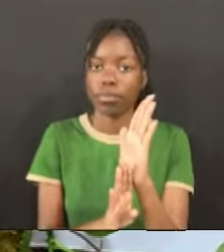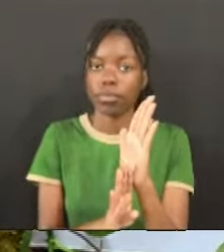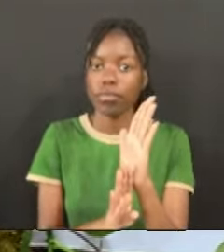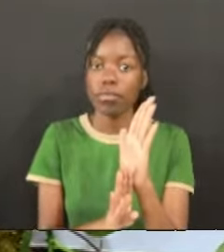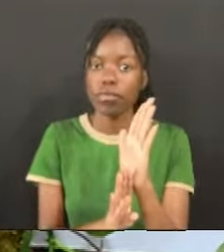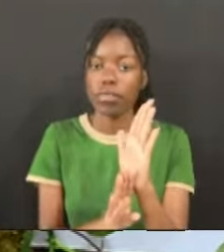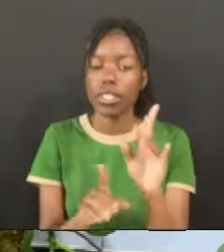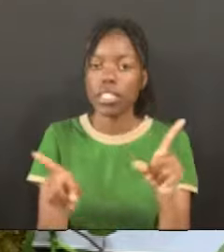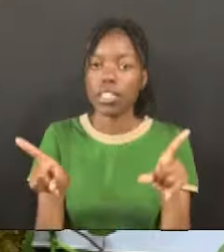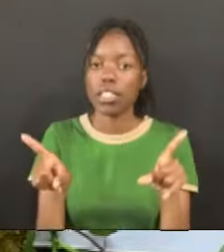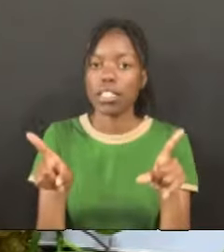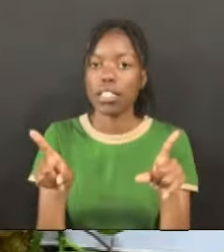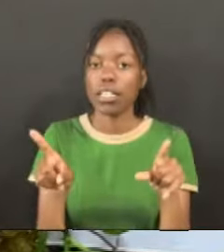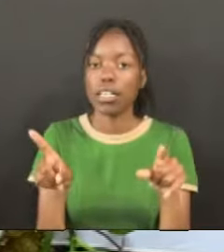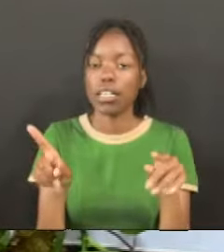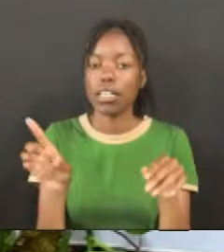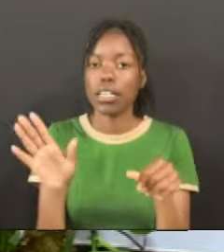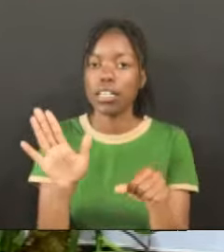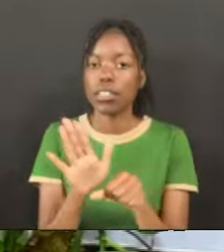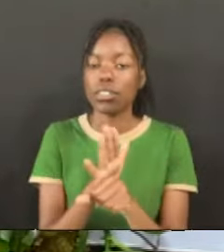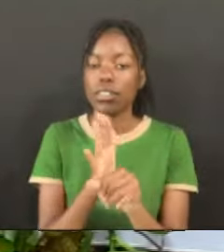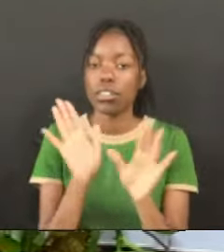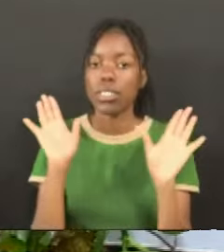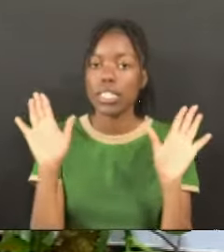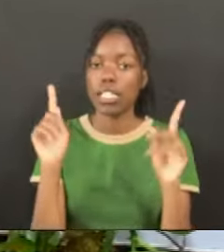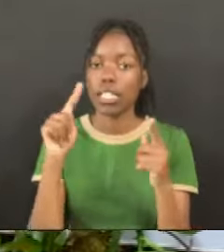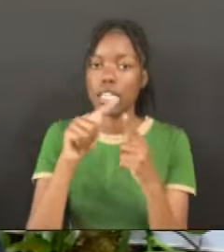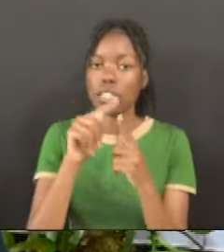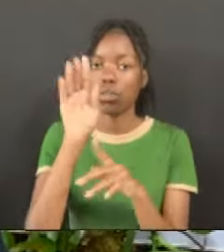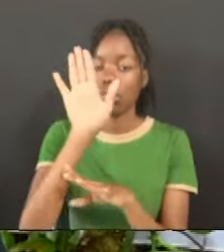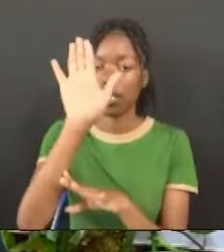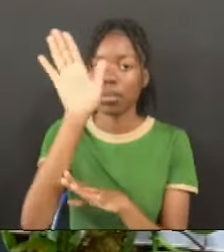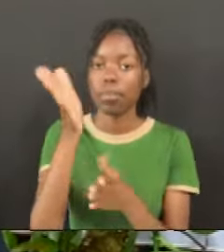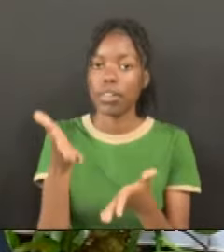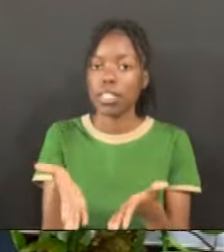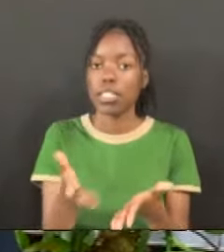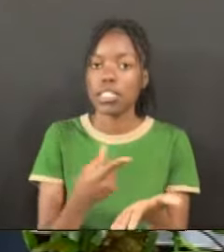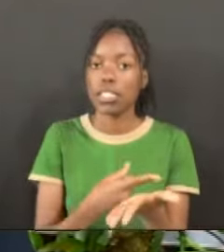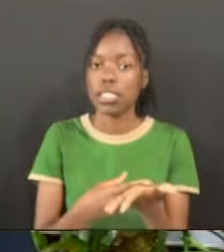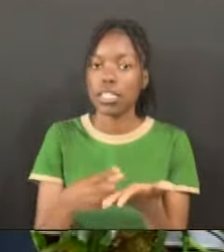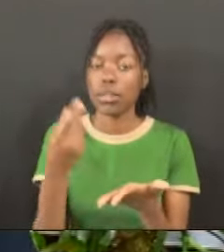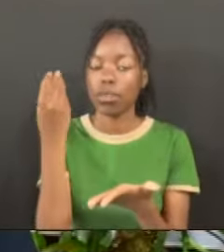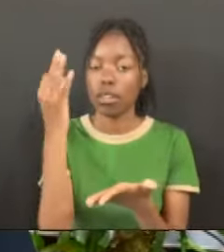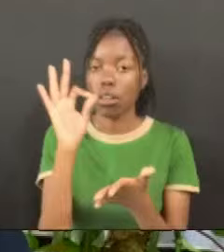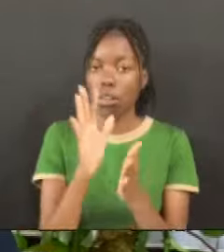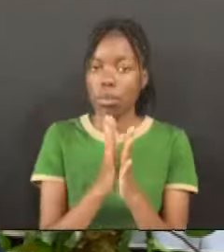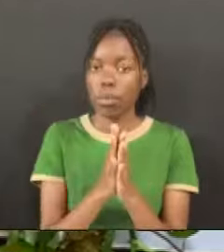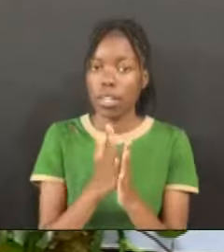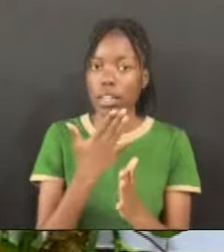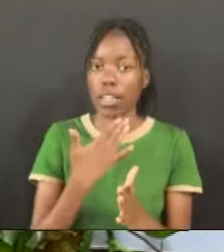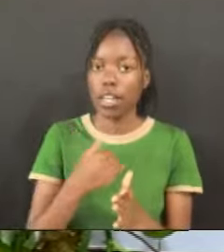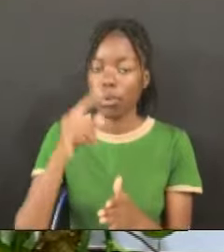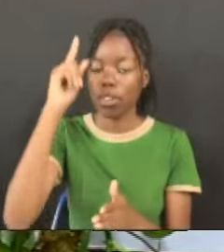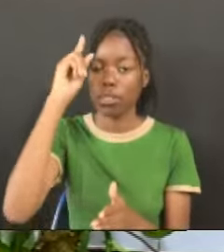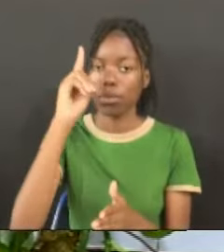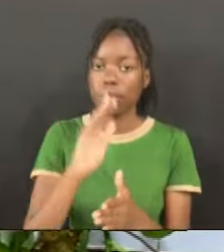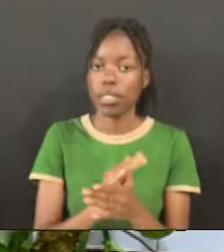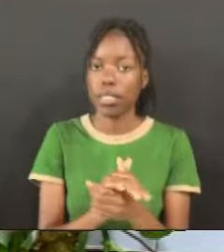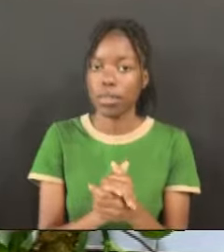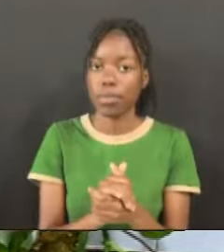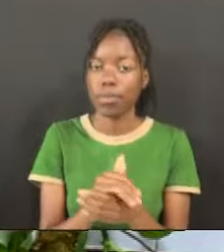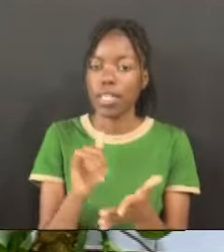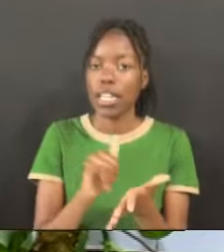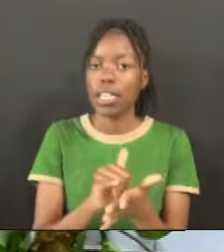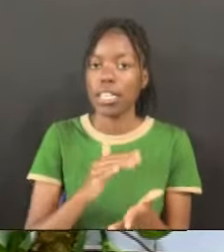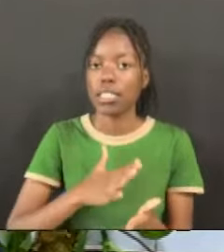surrender to him. This is a week of prayer, and I want to believe that my God